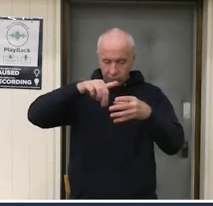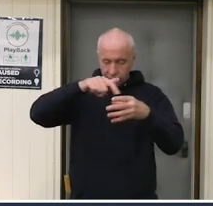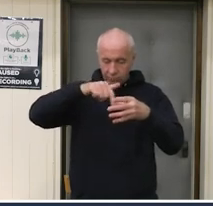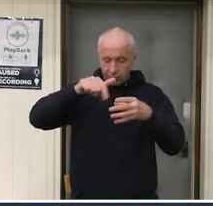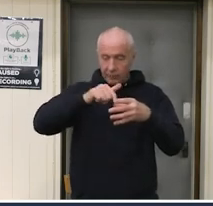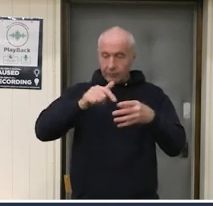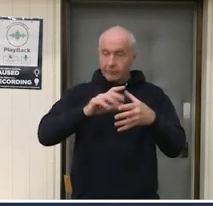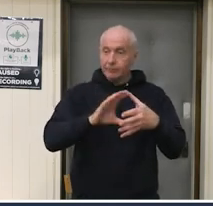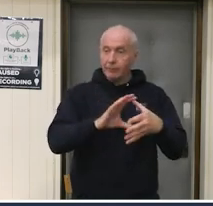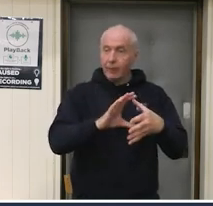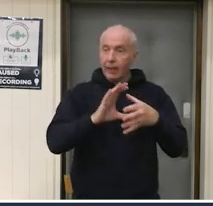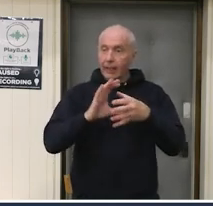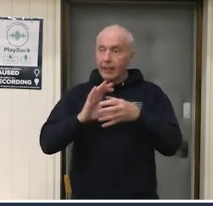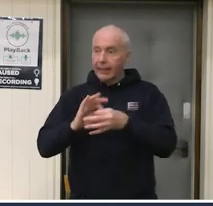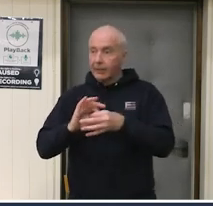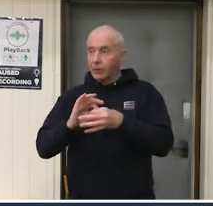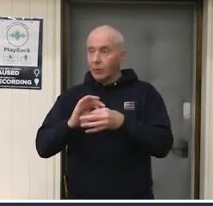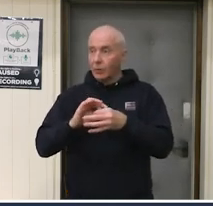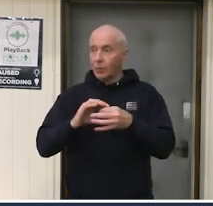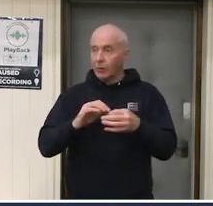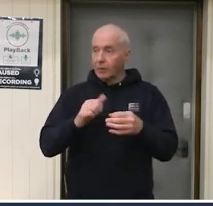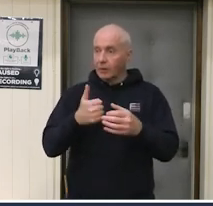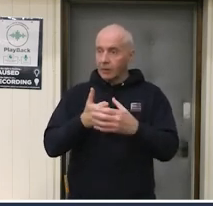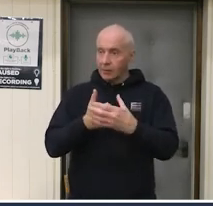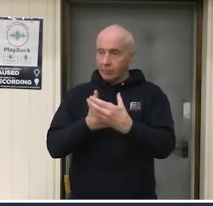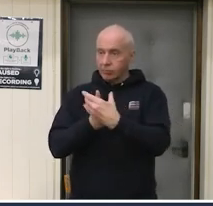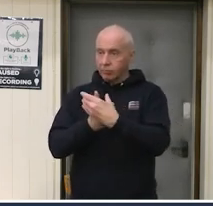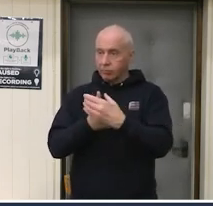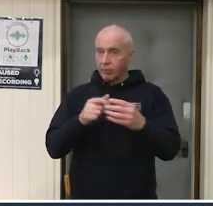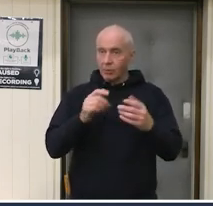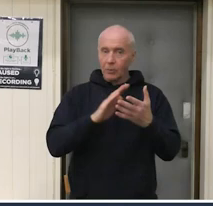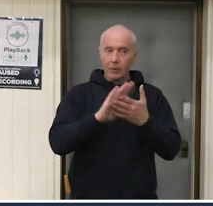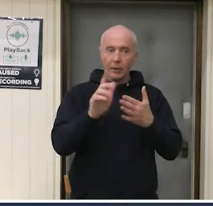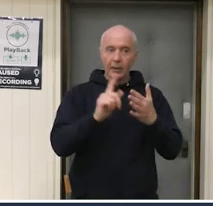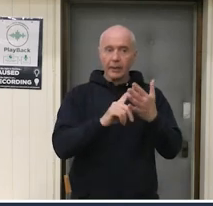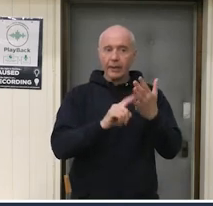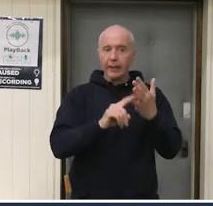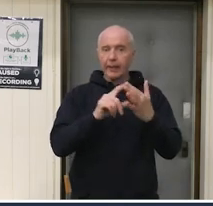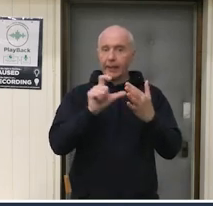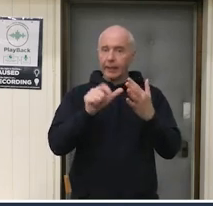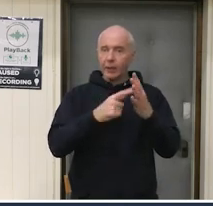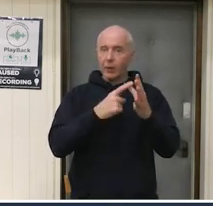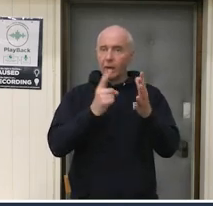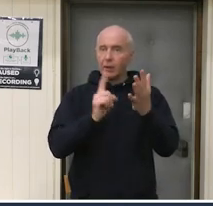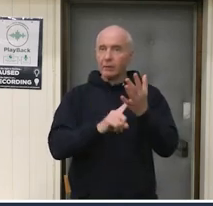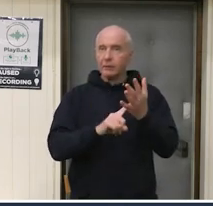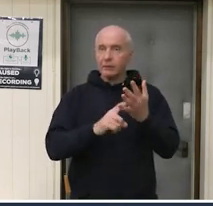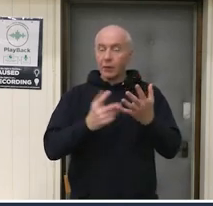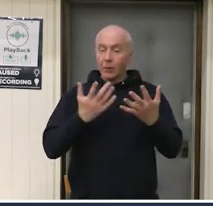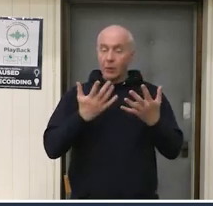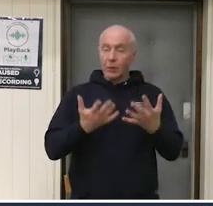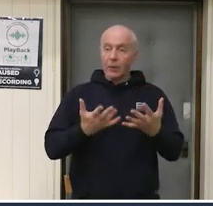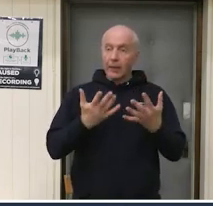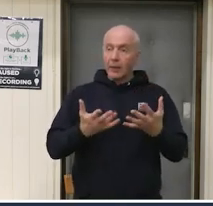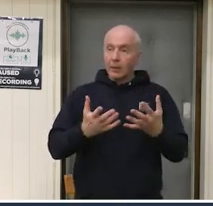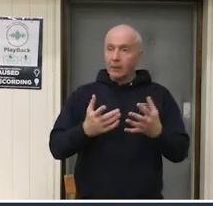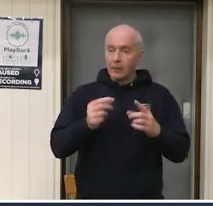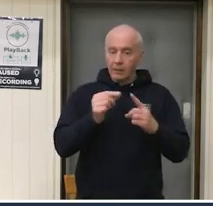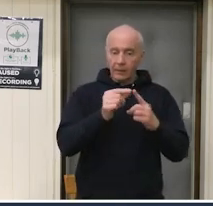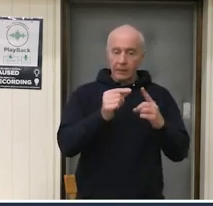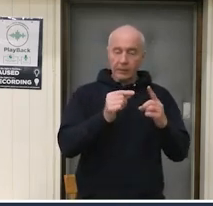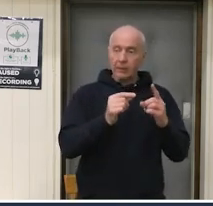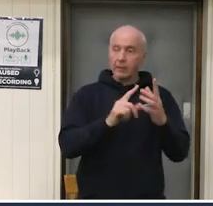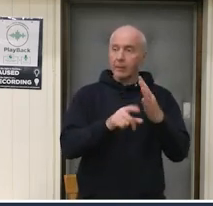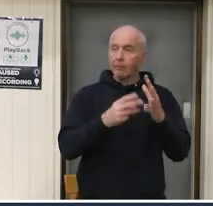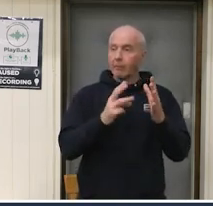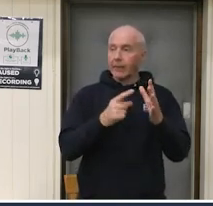original magnetic field that you've generated to make a helical magnetic field. So what we know about plasmas is they're made